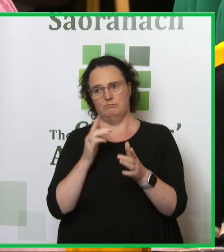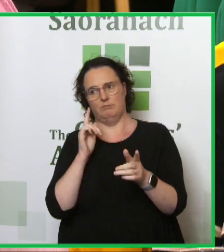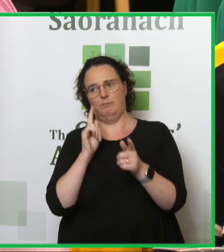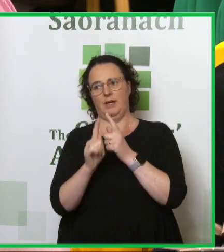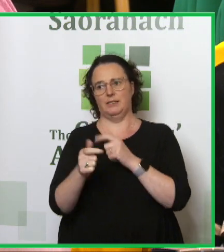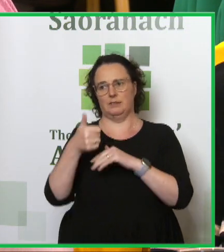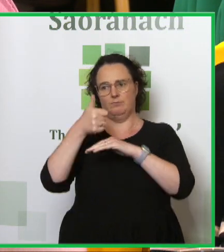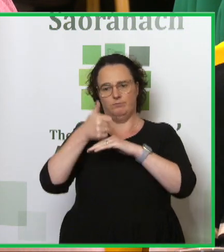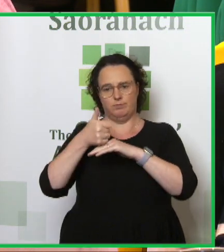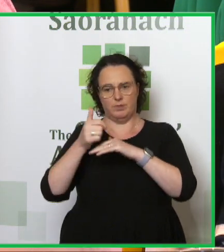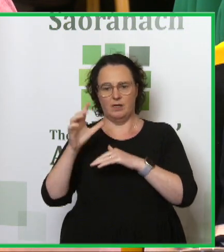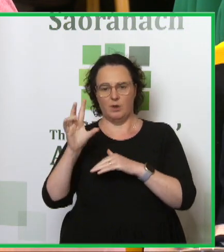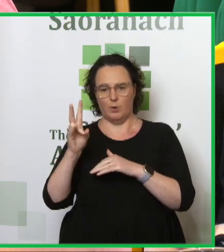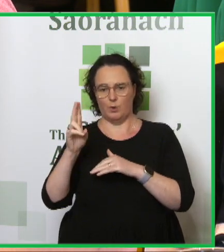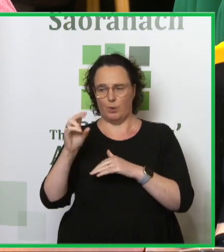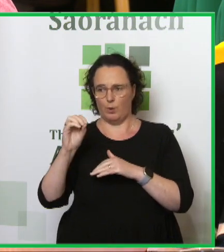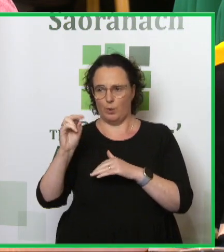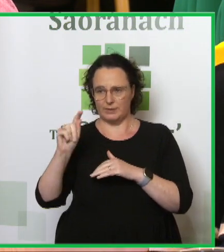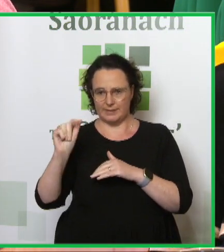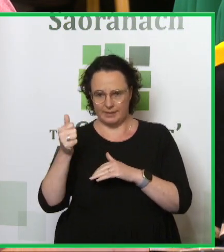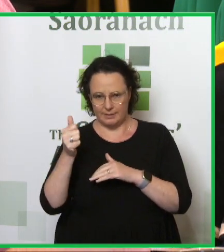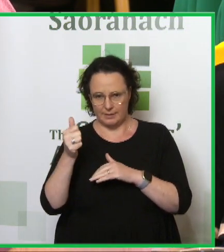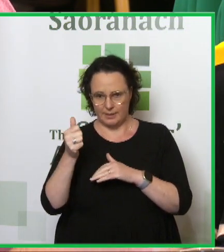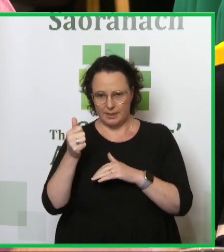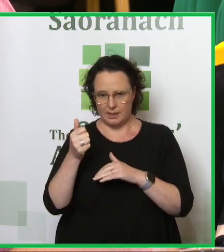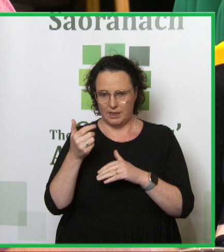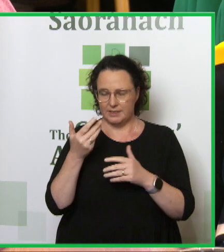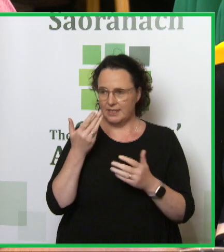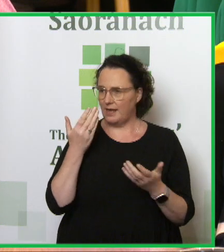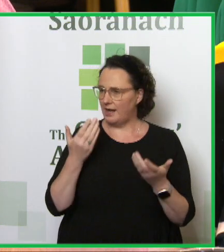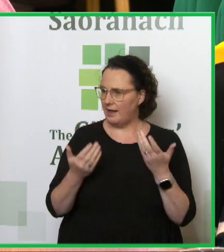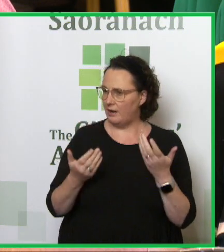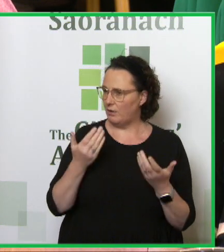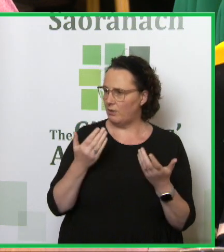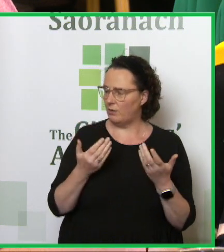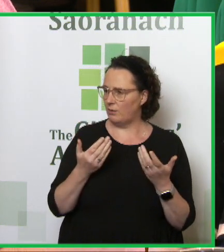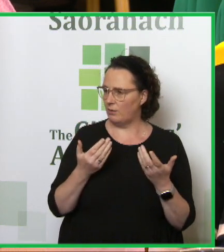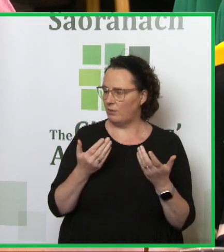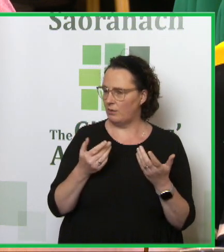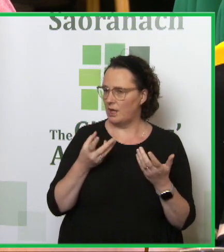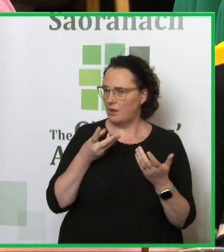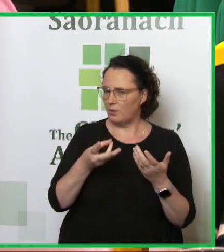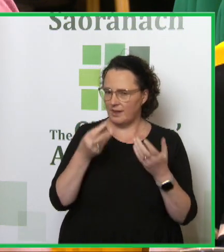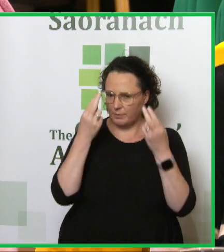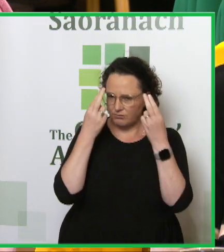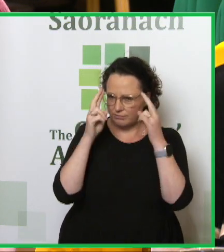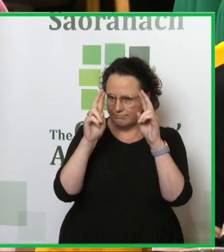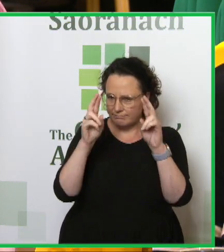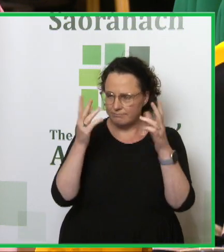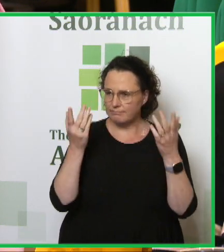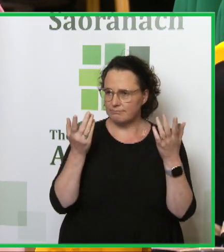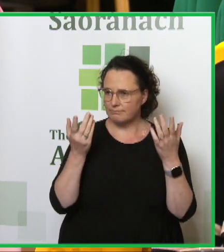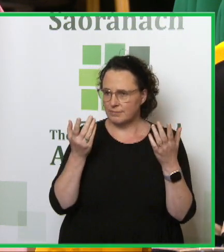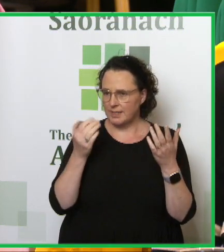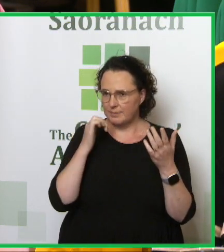quota. I guess obviously this, like, how is that going to be represented, because one